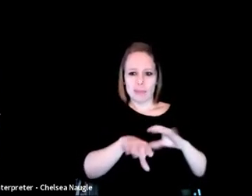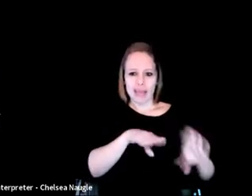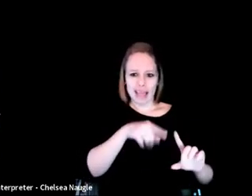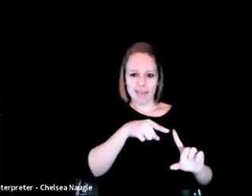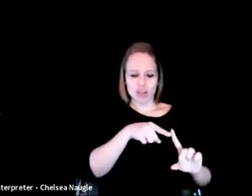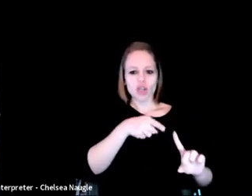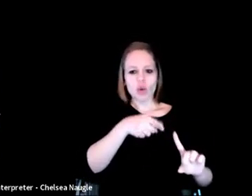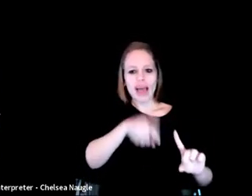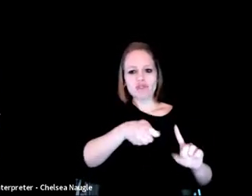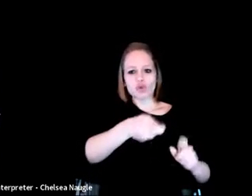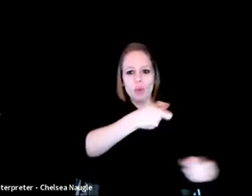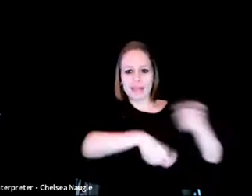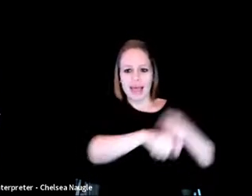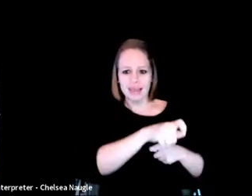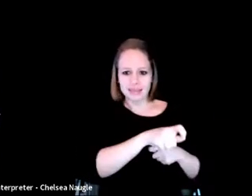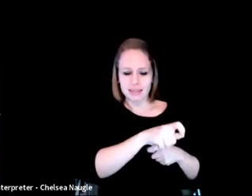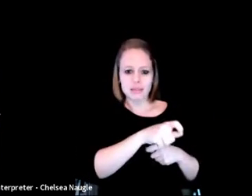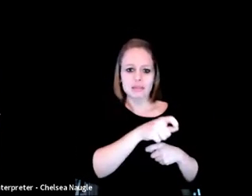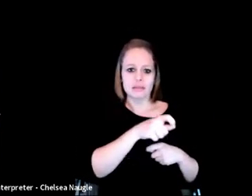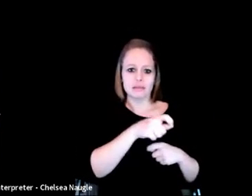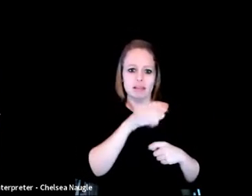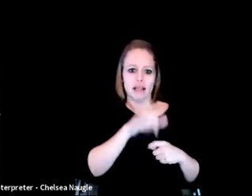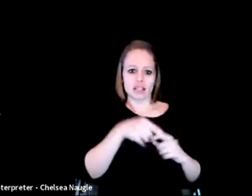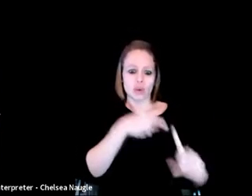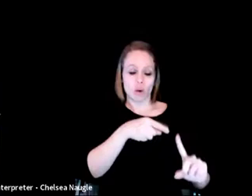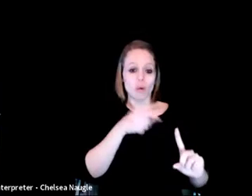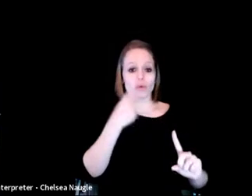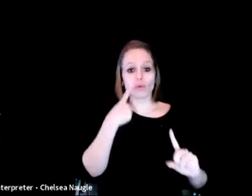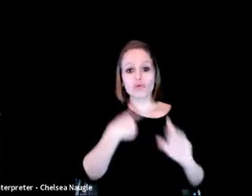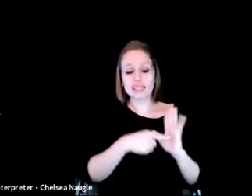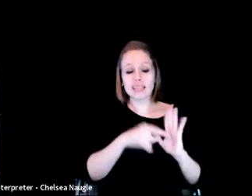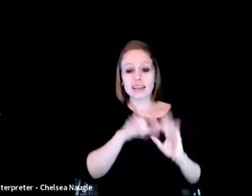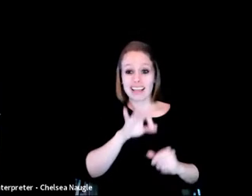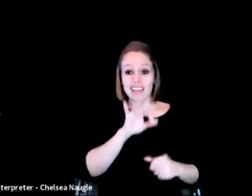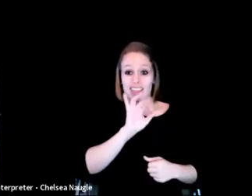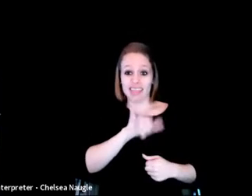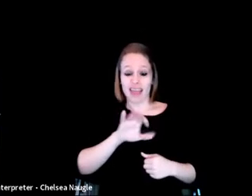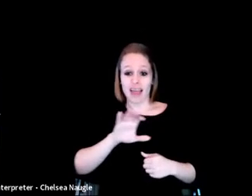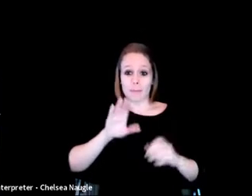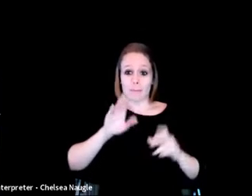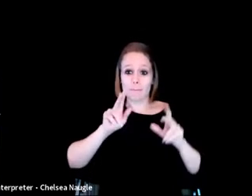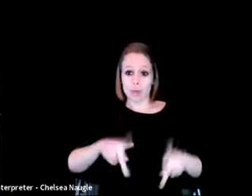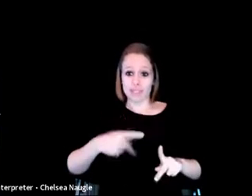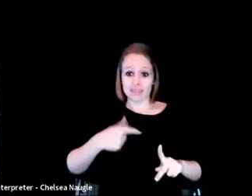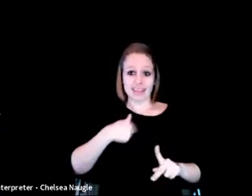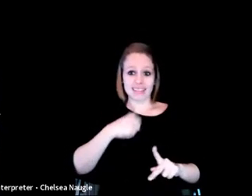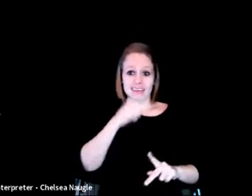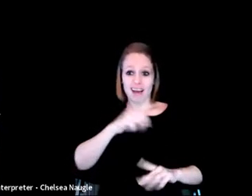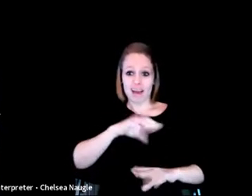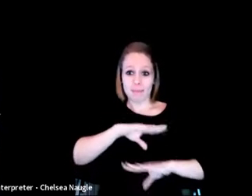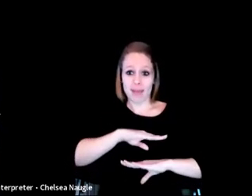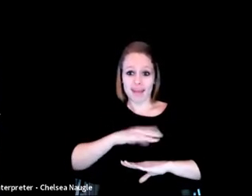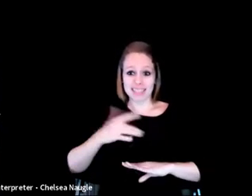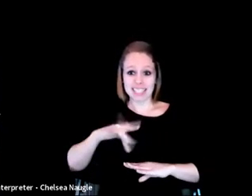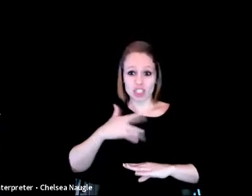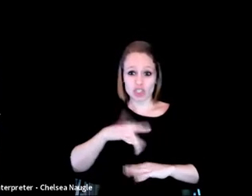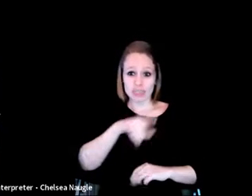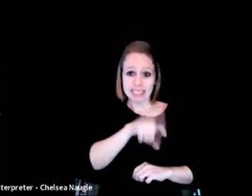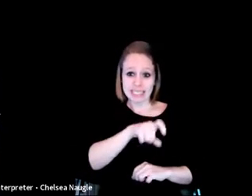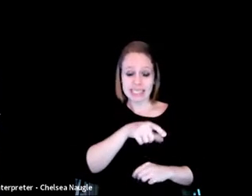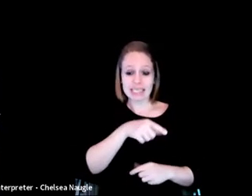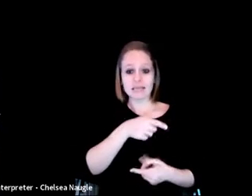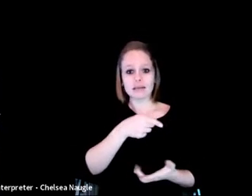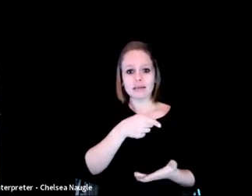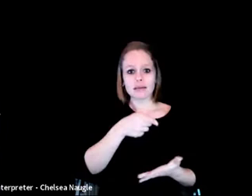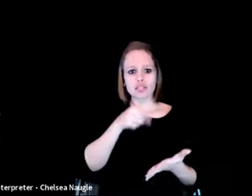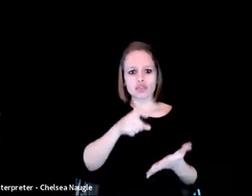you're replacing. So it has to be, if they're doing it because they have an unmet sensory need, you've got to find another way for them to get that. And you got to practice it in